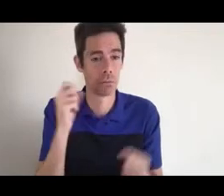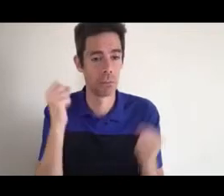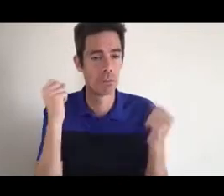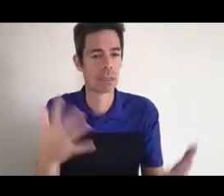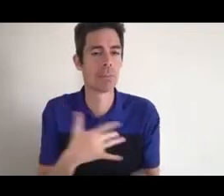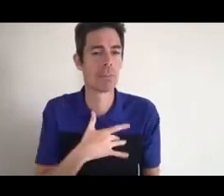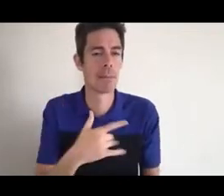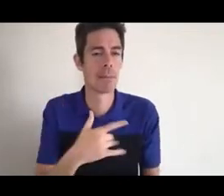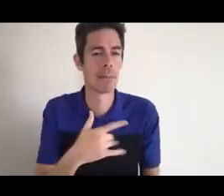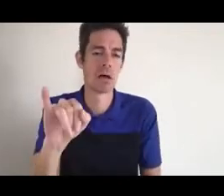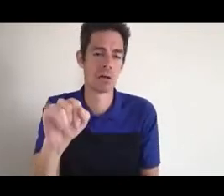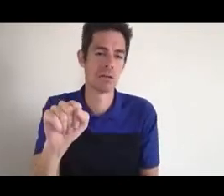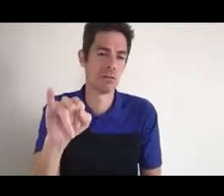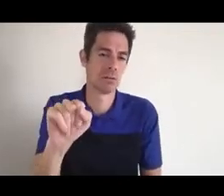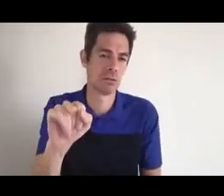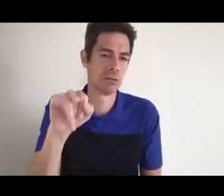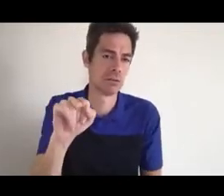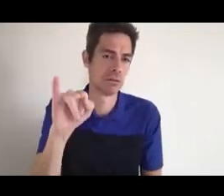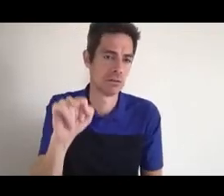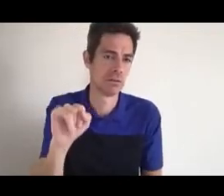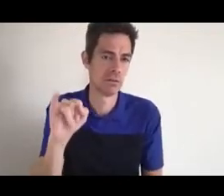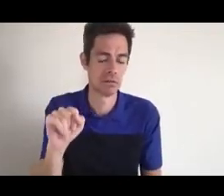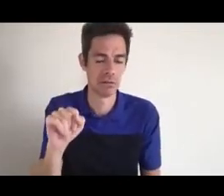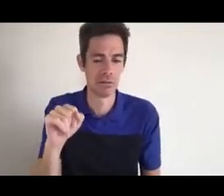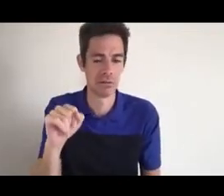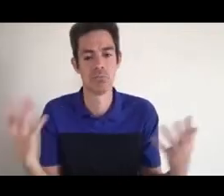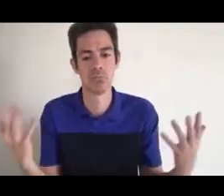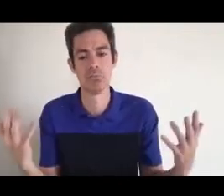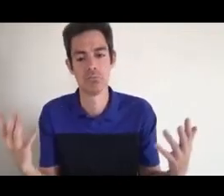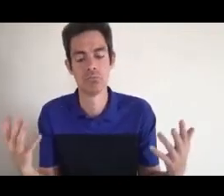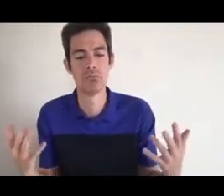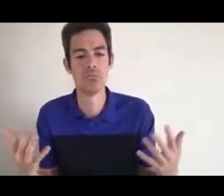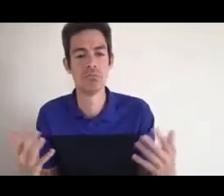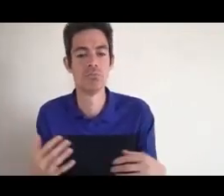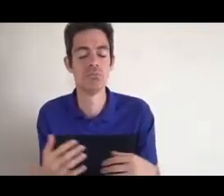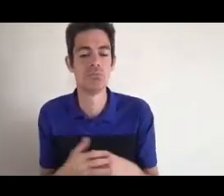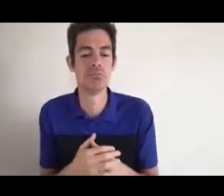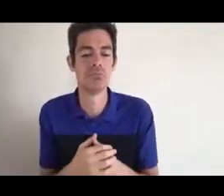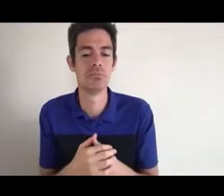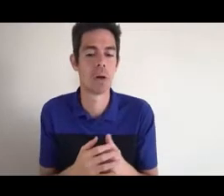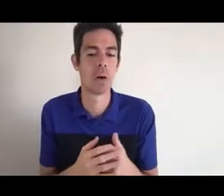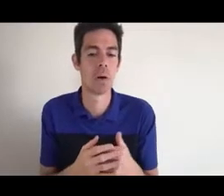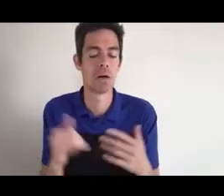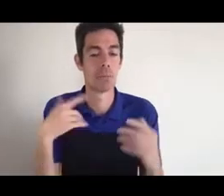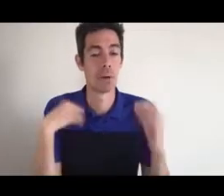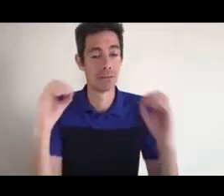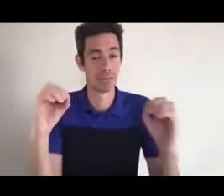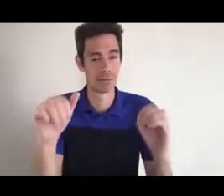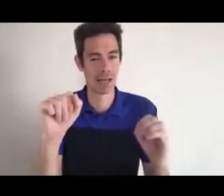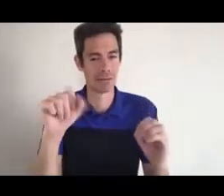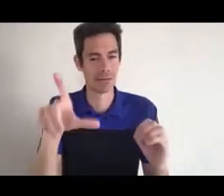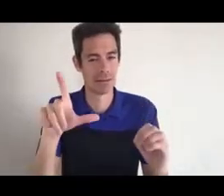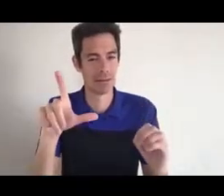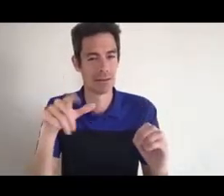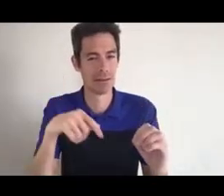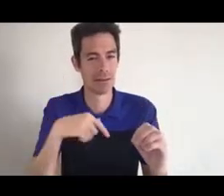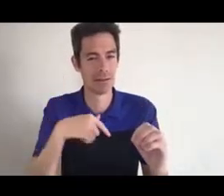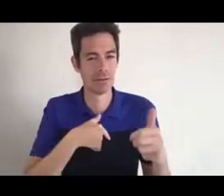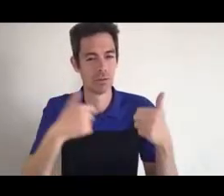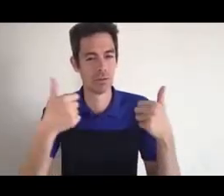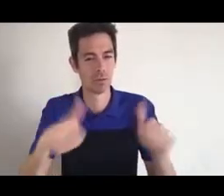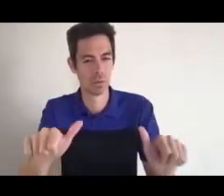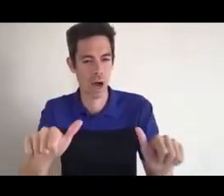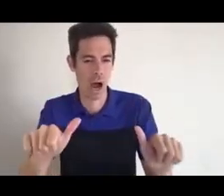Oftentimes I see deaf people sign fingerspell IS for is. As